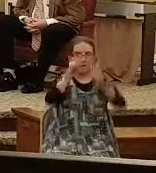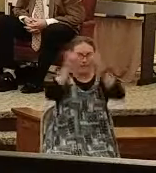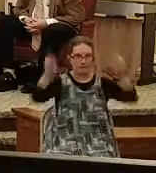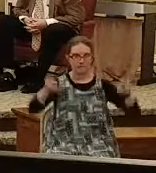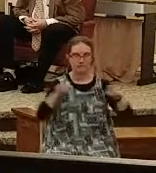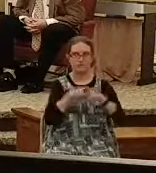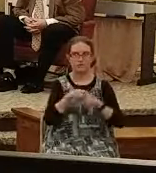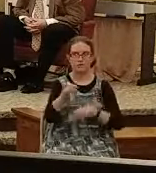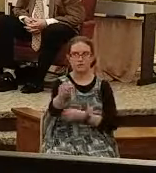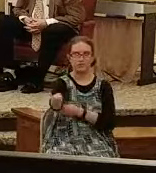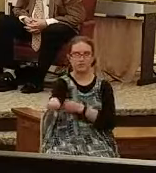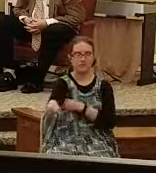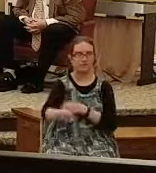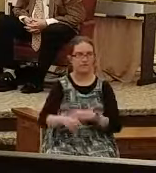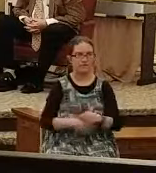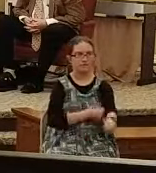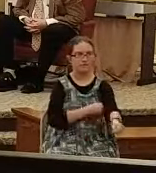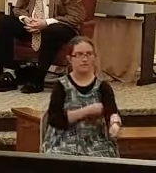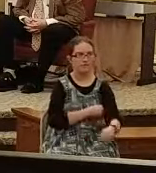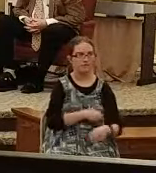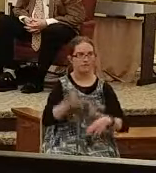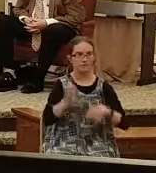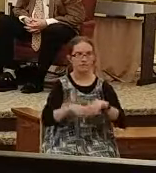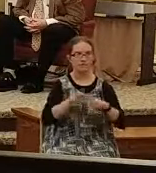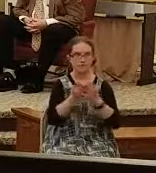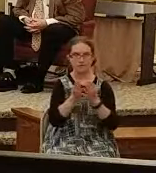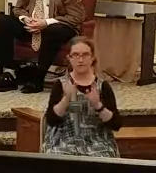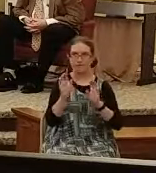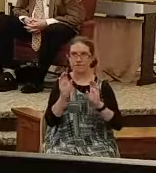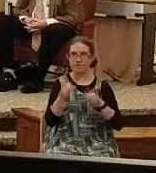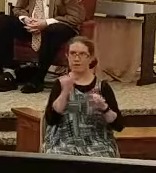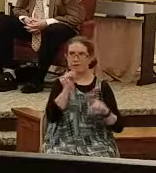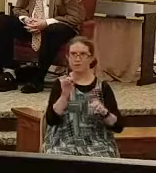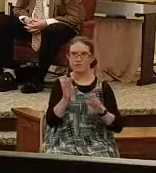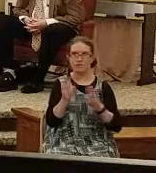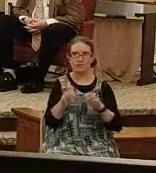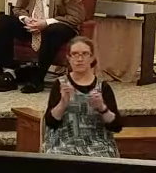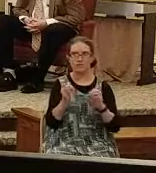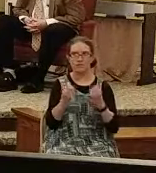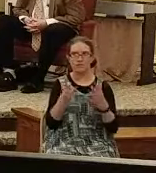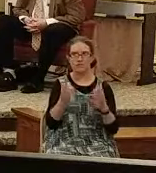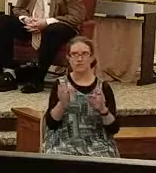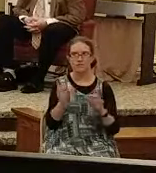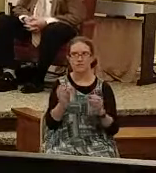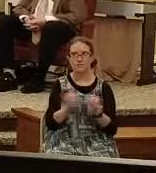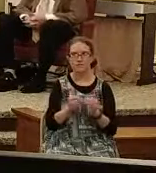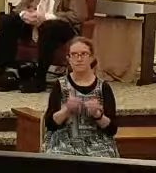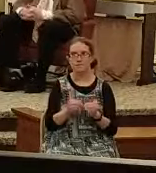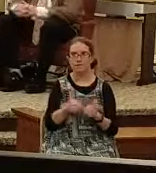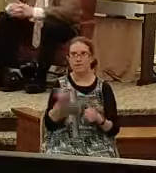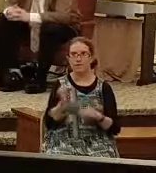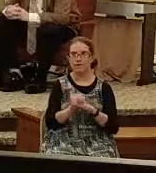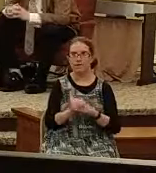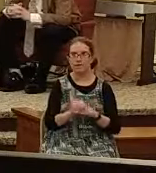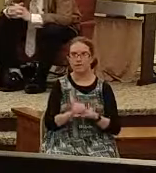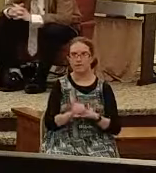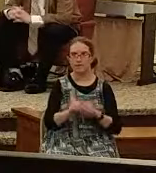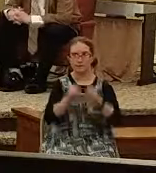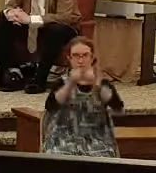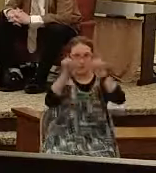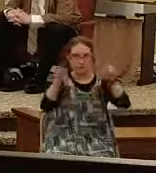that they're posting on there. But for just to sit down and read it, I don't do that very much anymore. And the other night I was seeing grandbaby